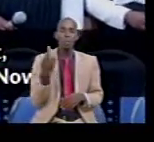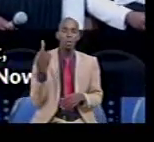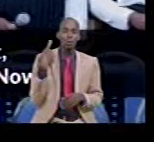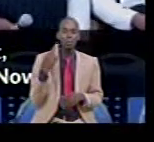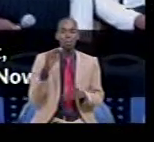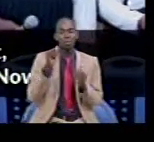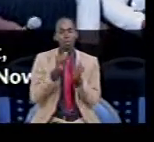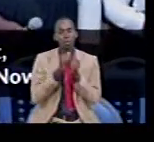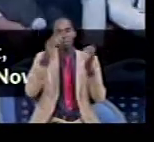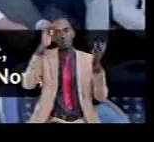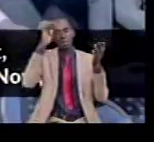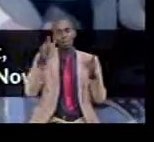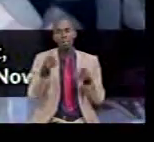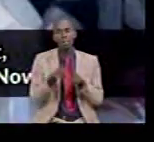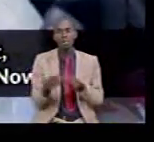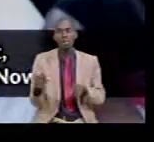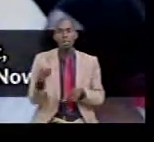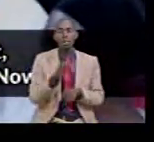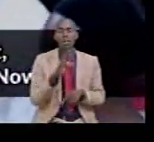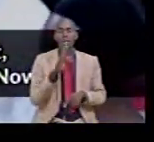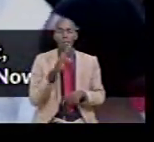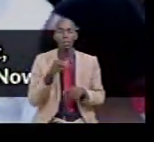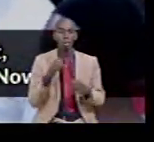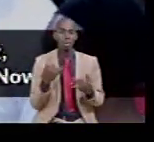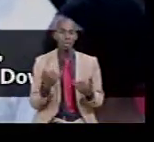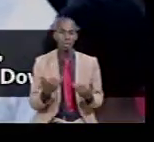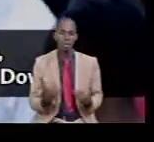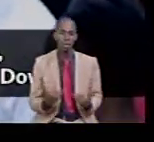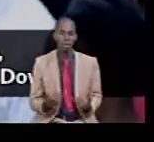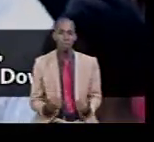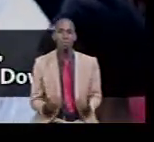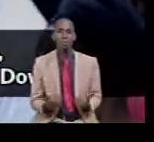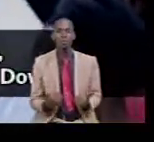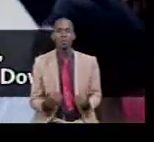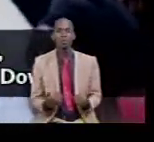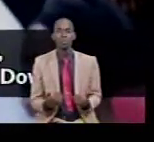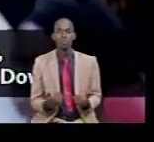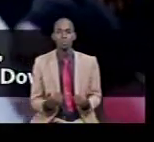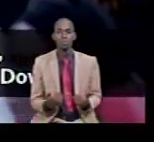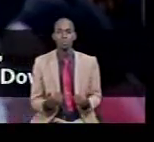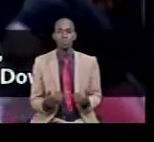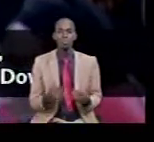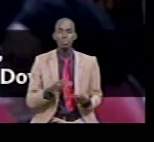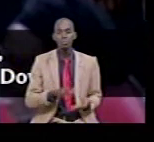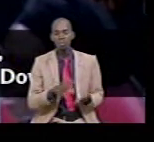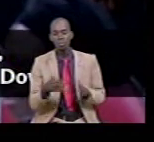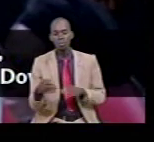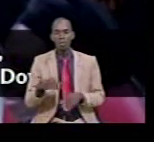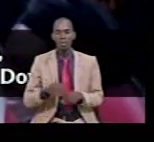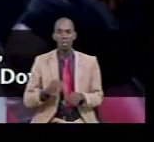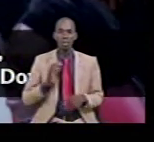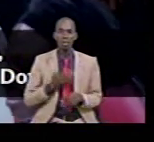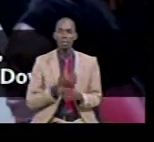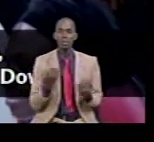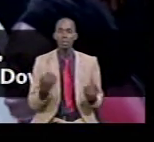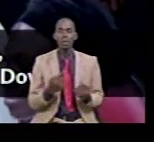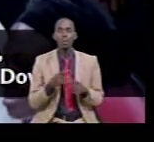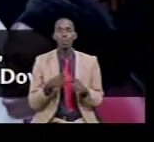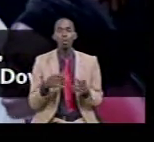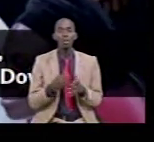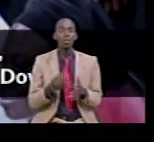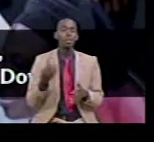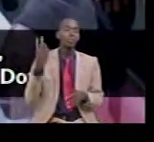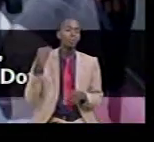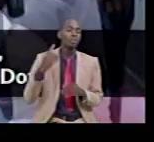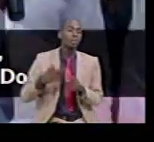hopeless as they are now. Dead in our sin, but it